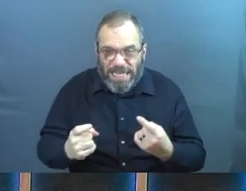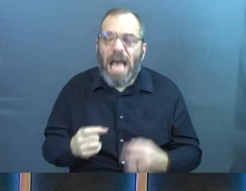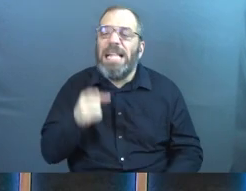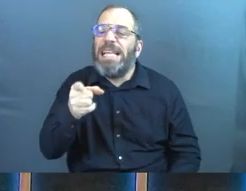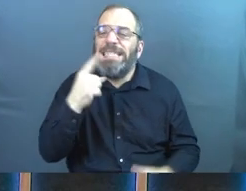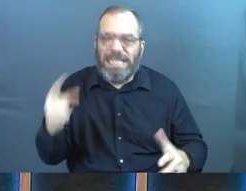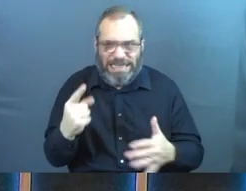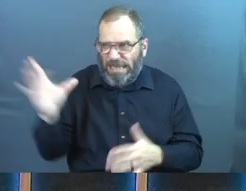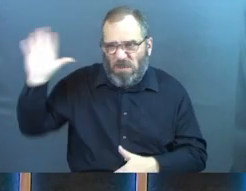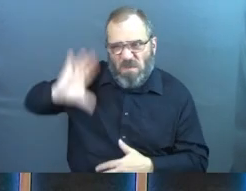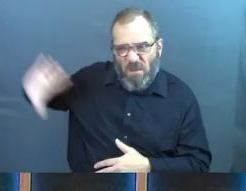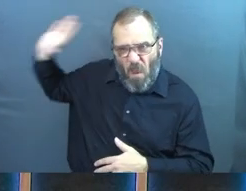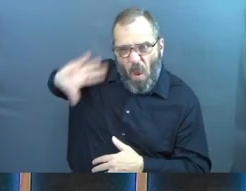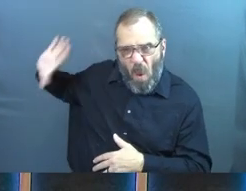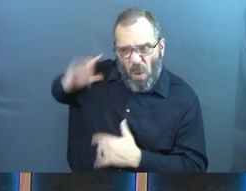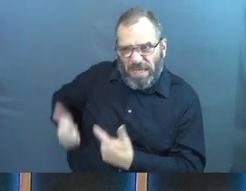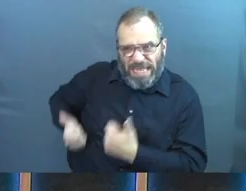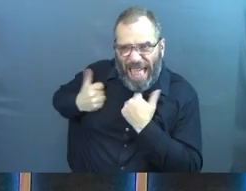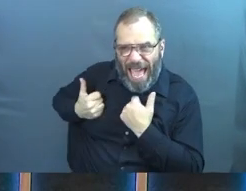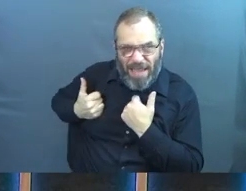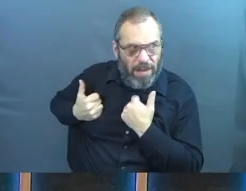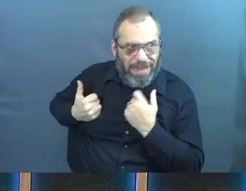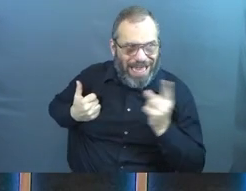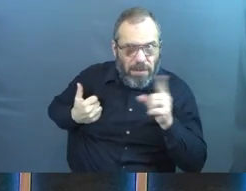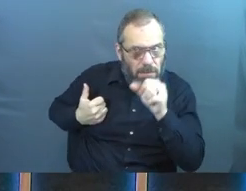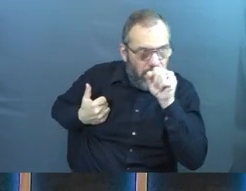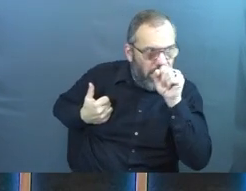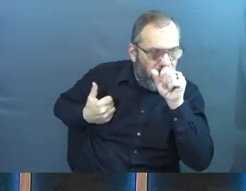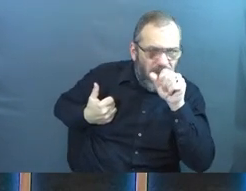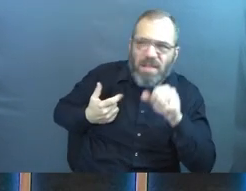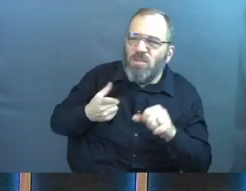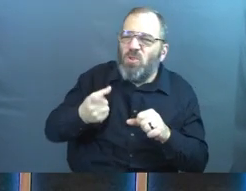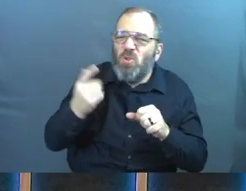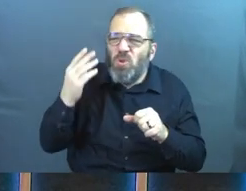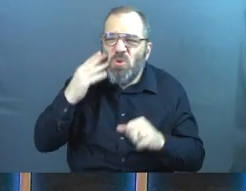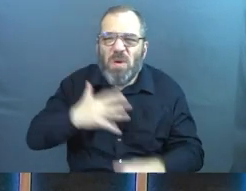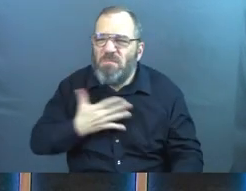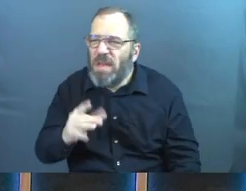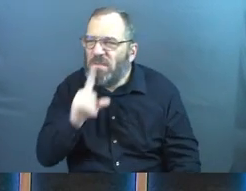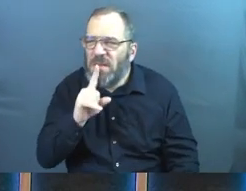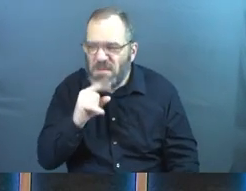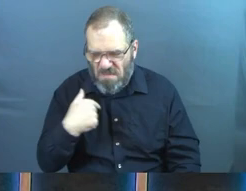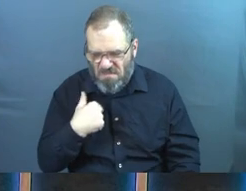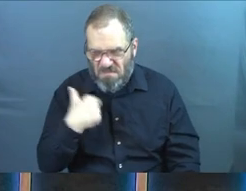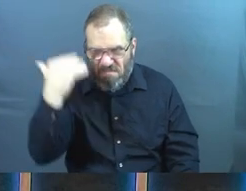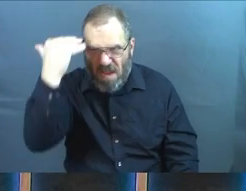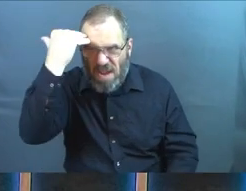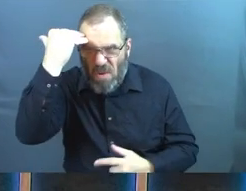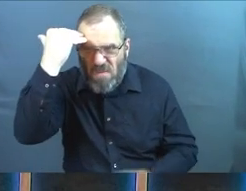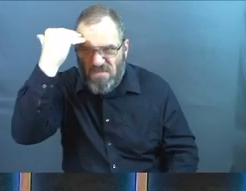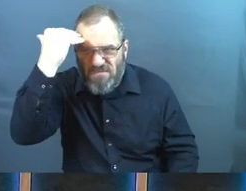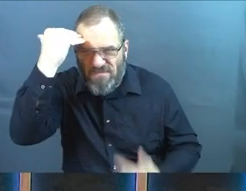talk about what you did those years ago that no one talks about. You don't admit to anybody, but I know.